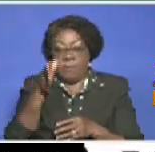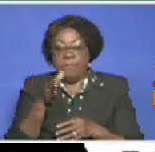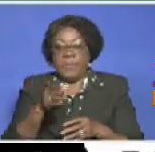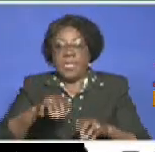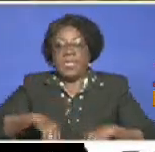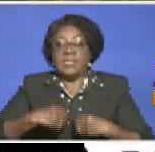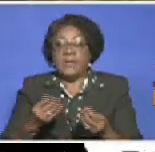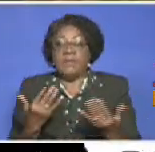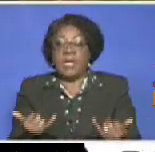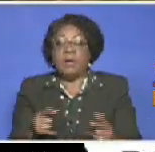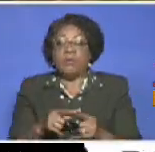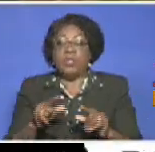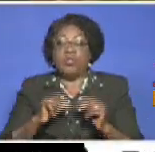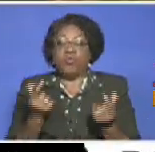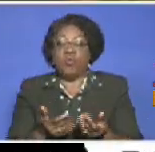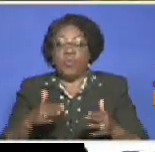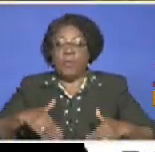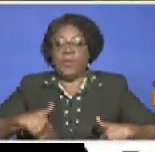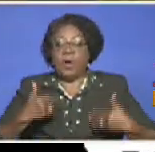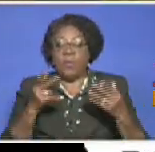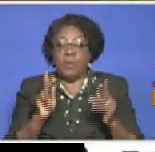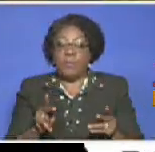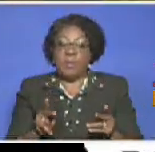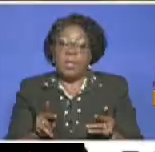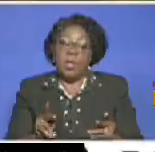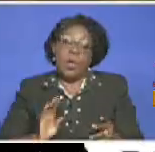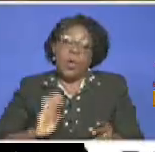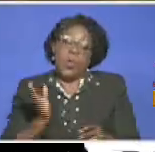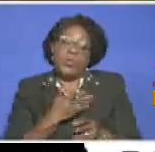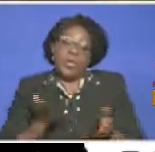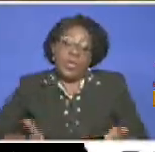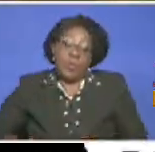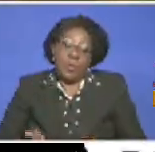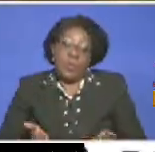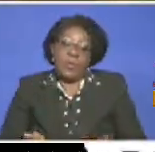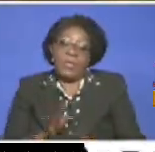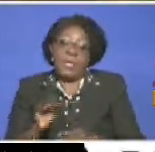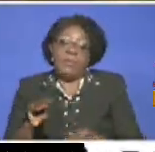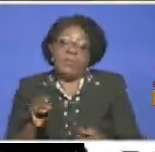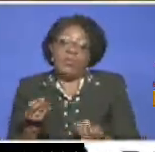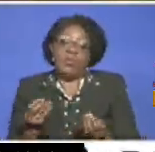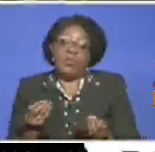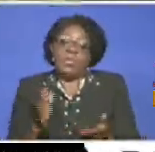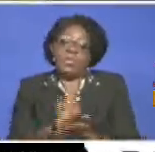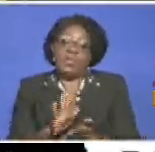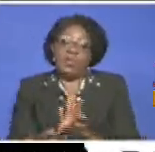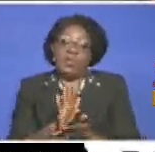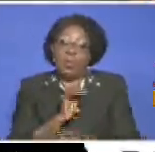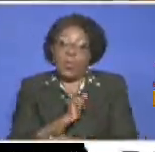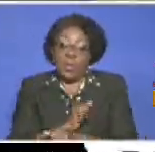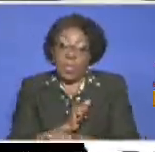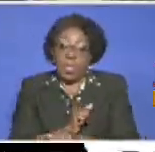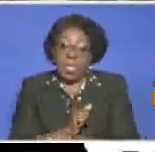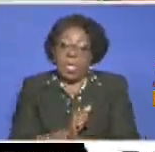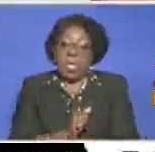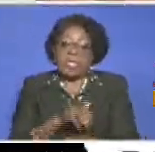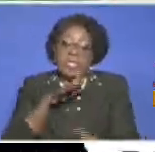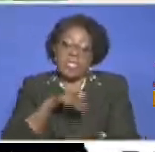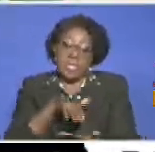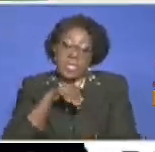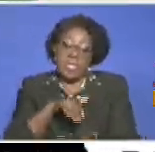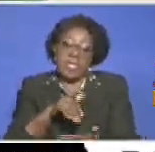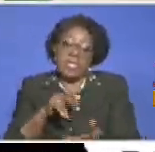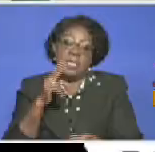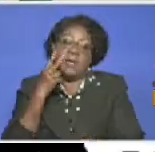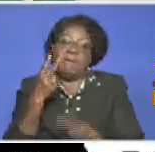of young people. We try to motivate them to do their schoolwork, their studies. I visit the schools sometimes.